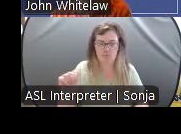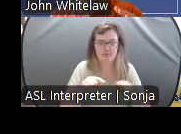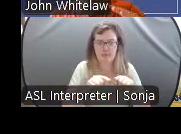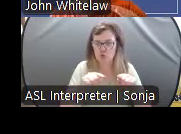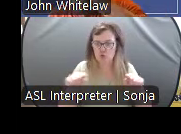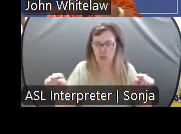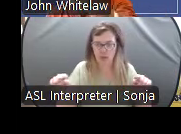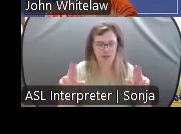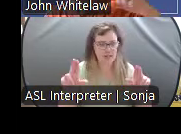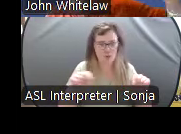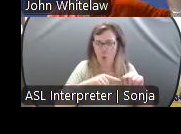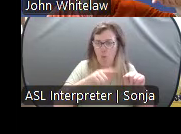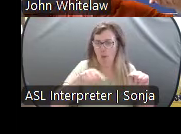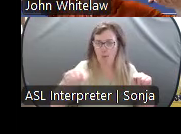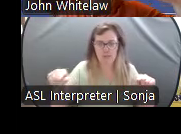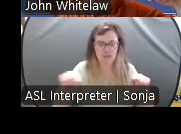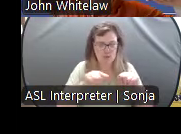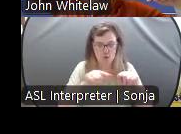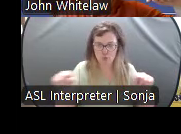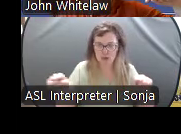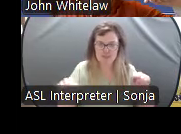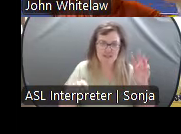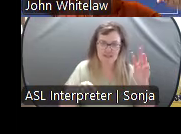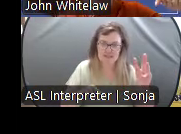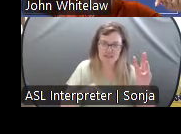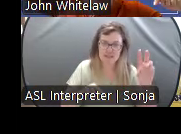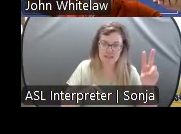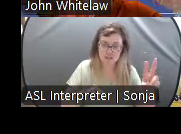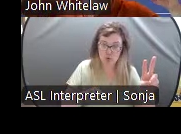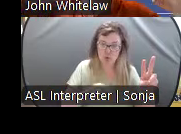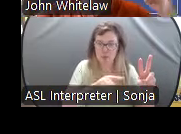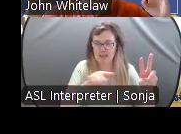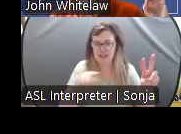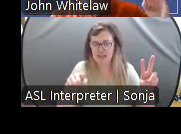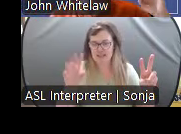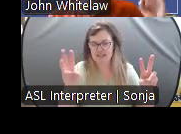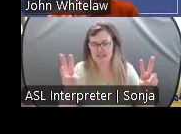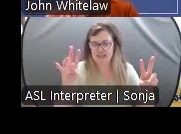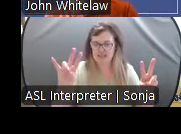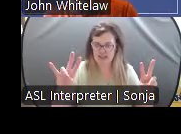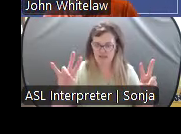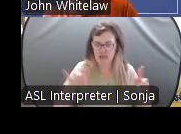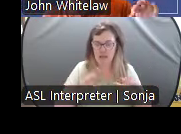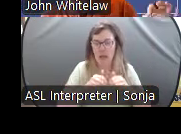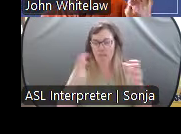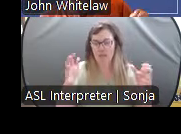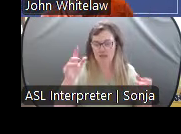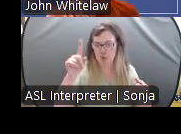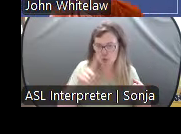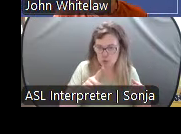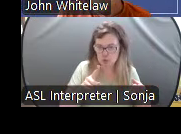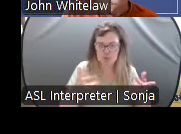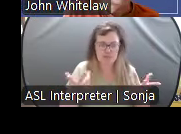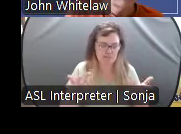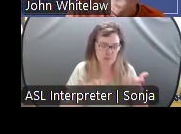bumps on it. It's a straight line between 62 and 67 for how much it is reduced. It's about